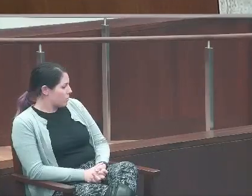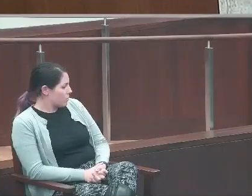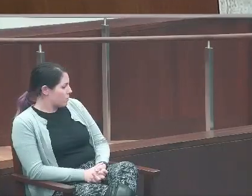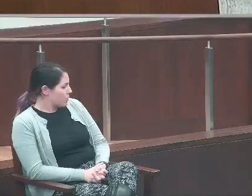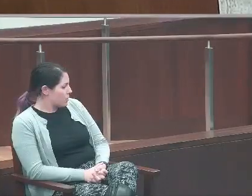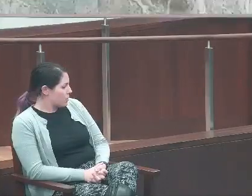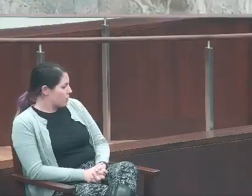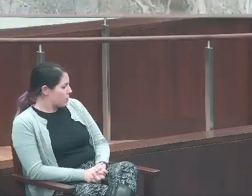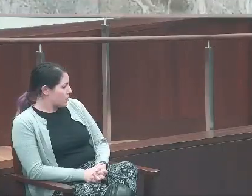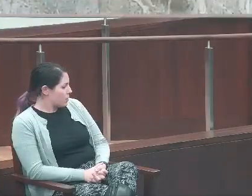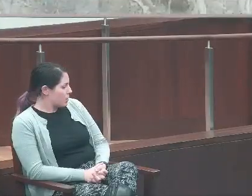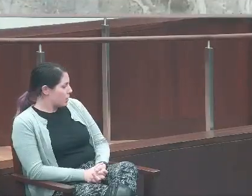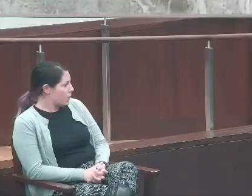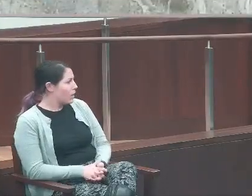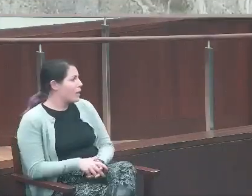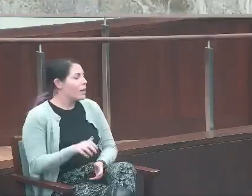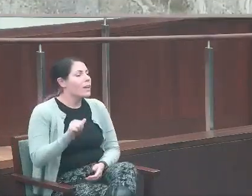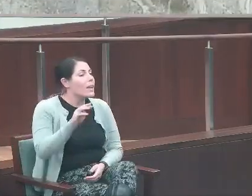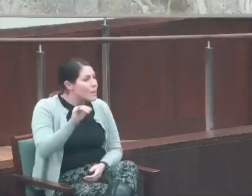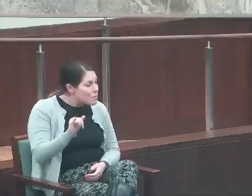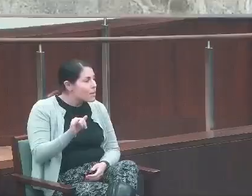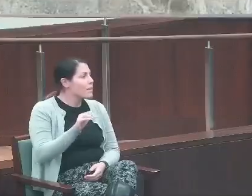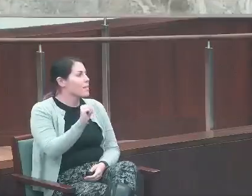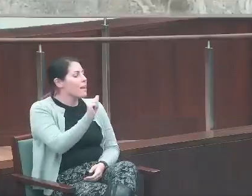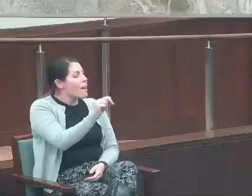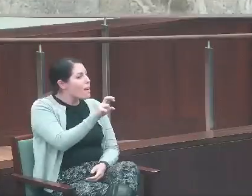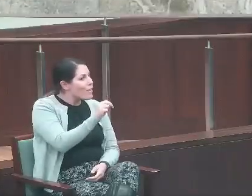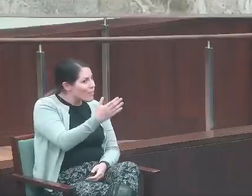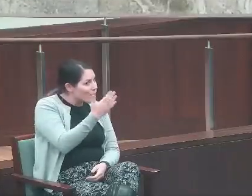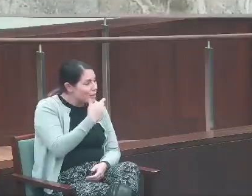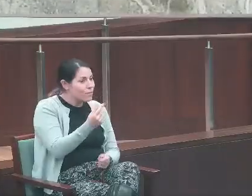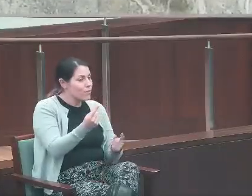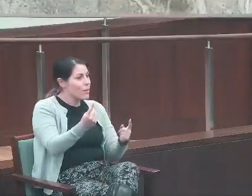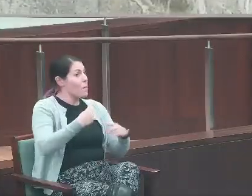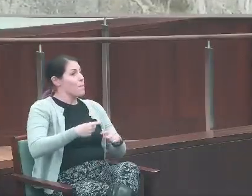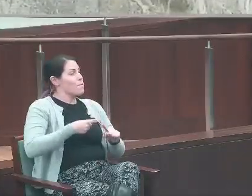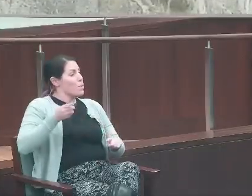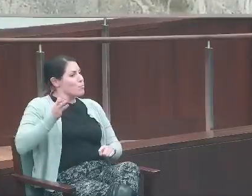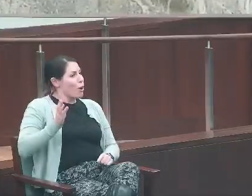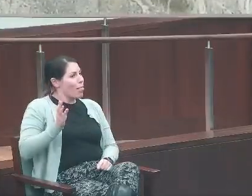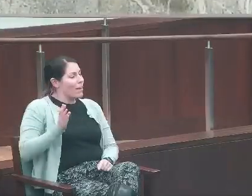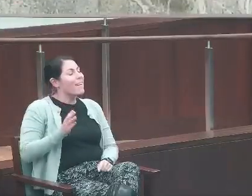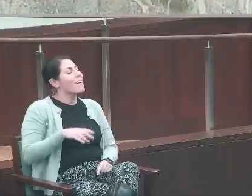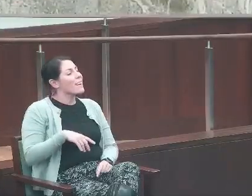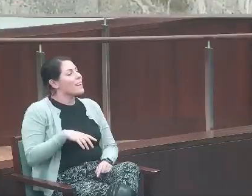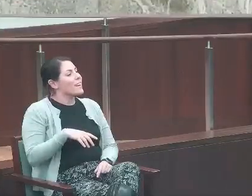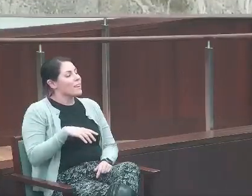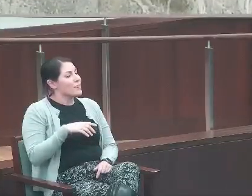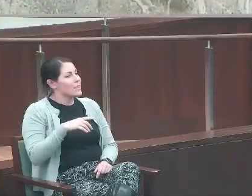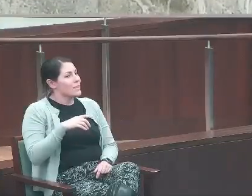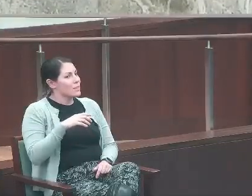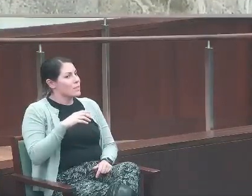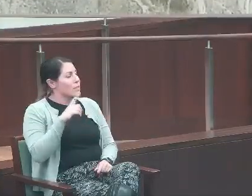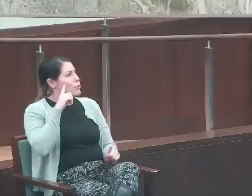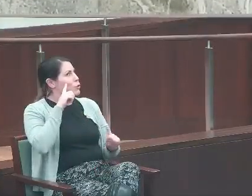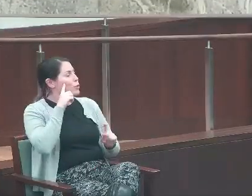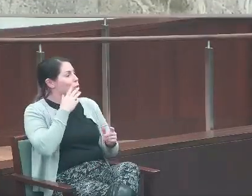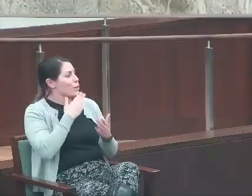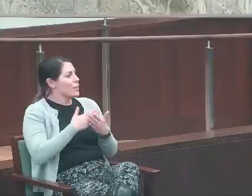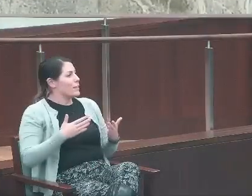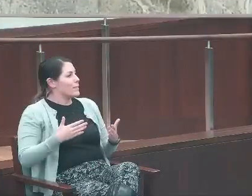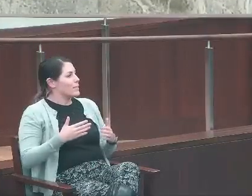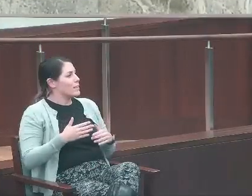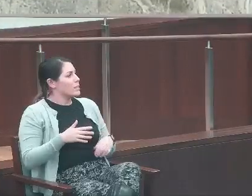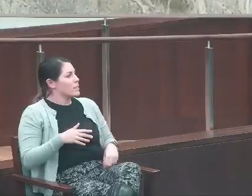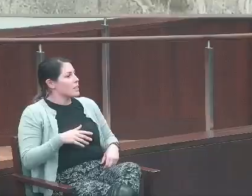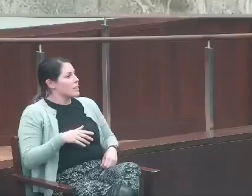Amy, Aaron, thank you for coming from the homeland of Brooklyn, where all good things are made. For